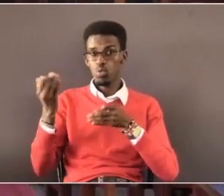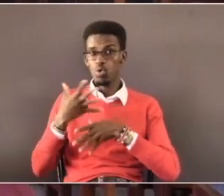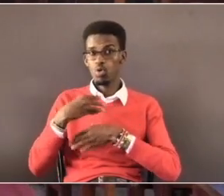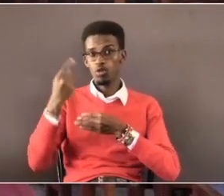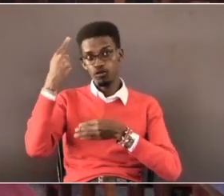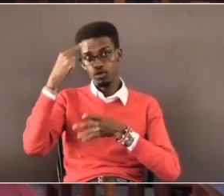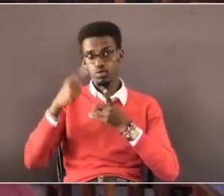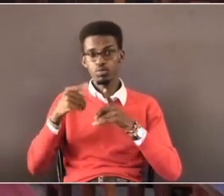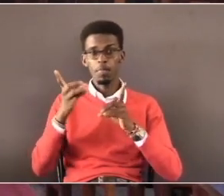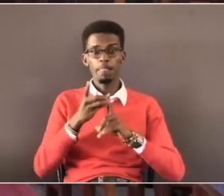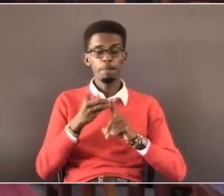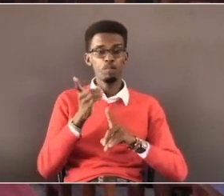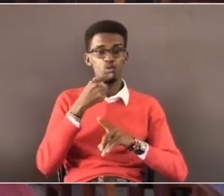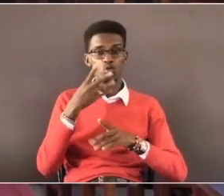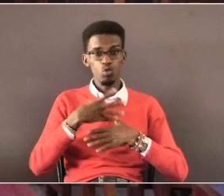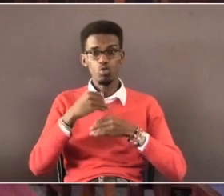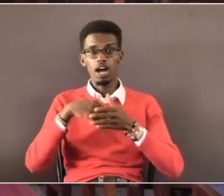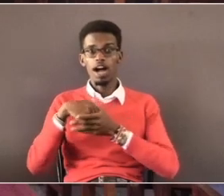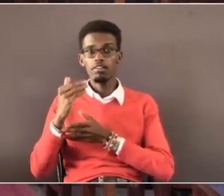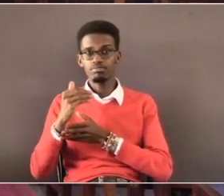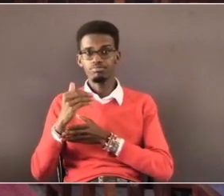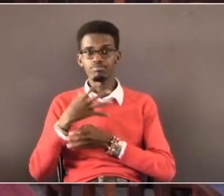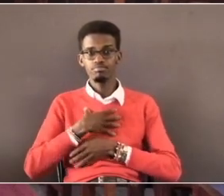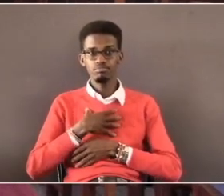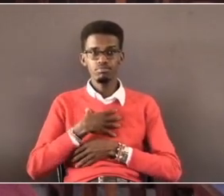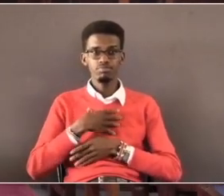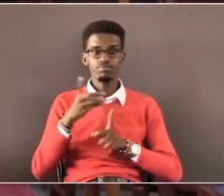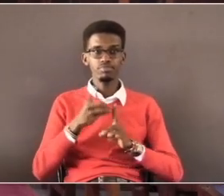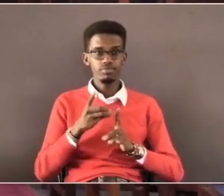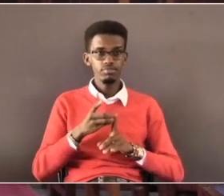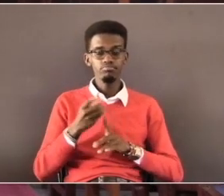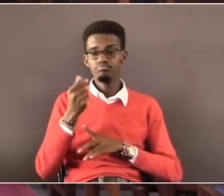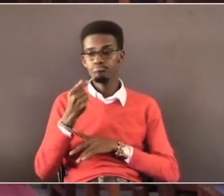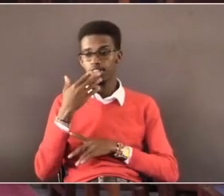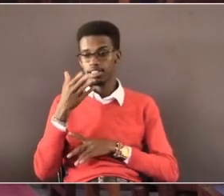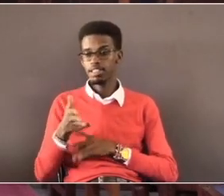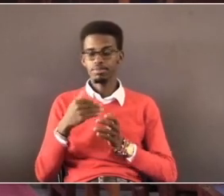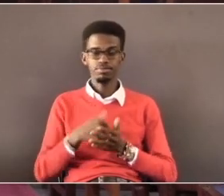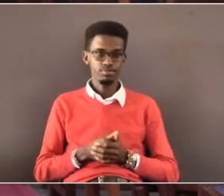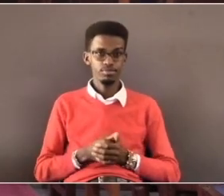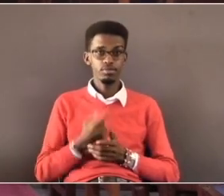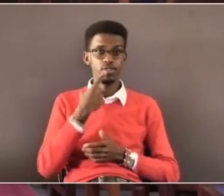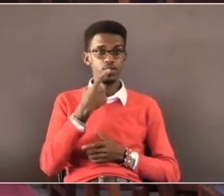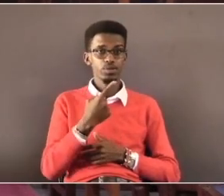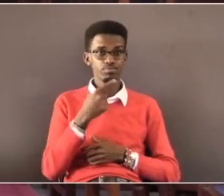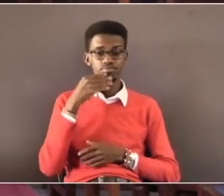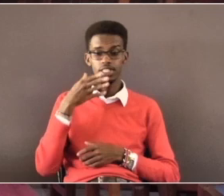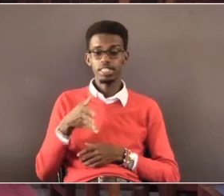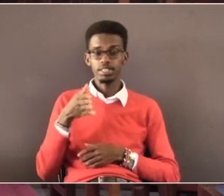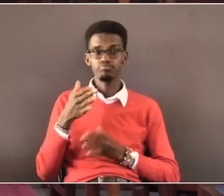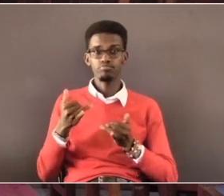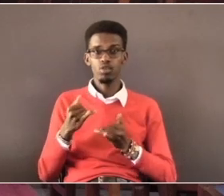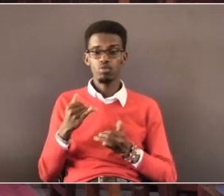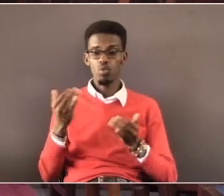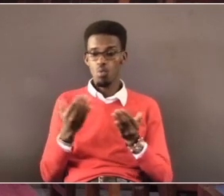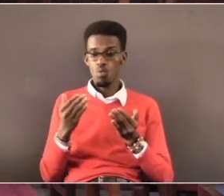going for a date or who is taking out for a date, money is involved. So in this episode, we're